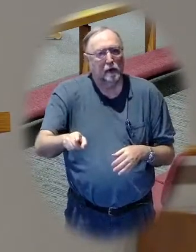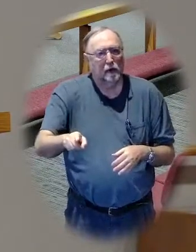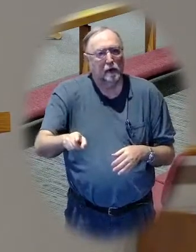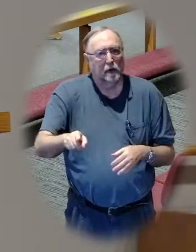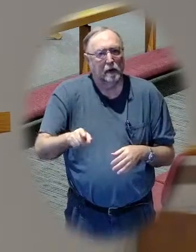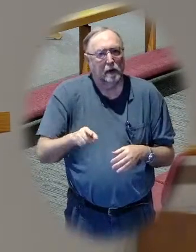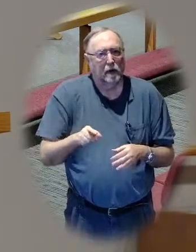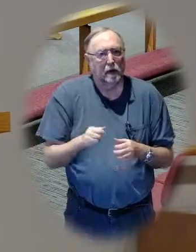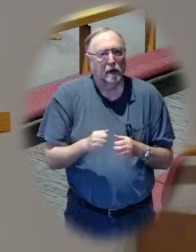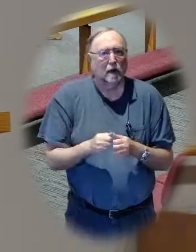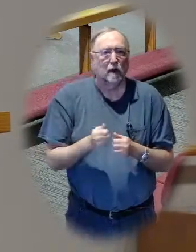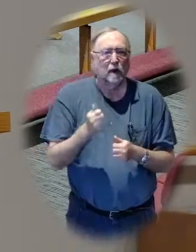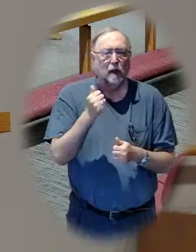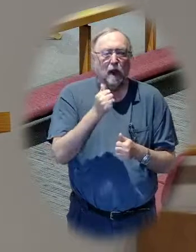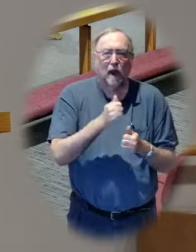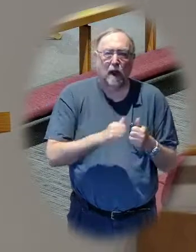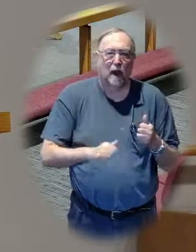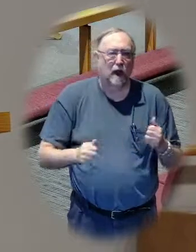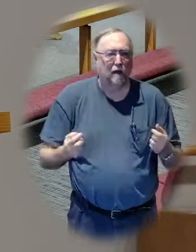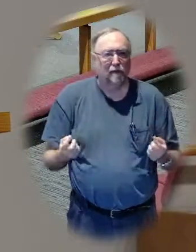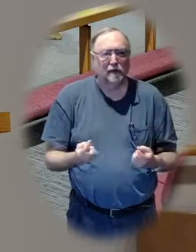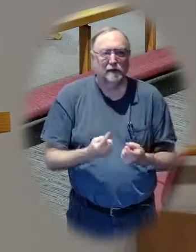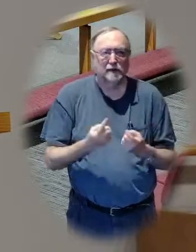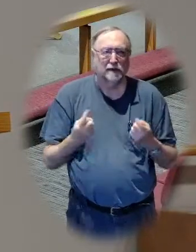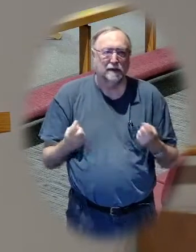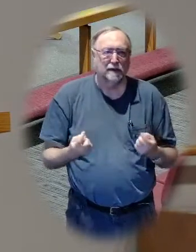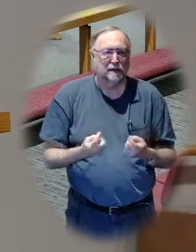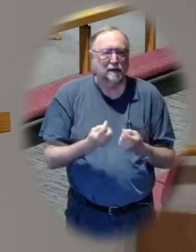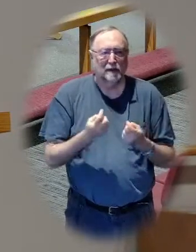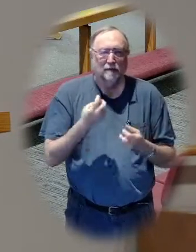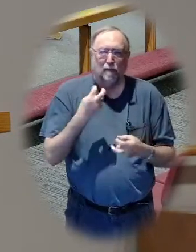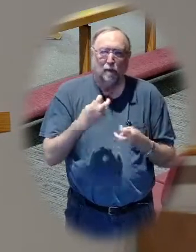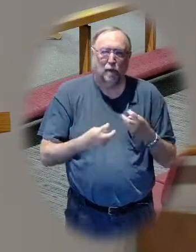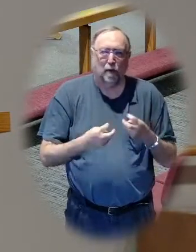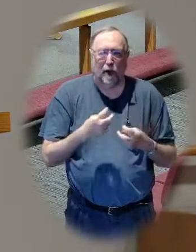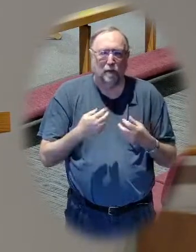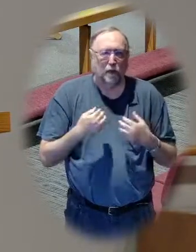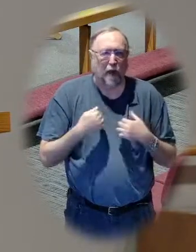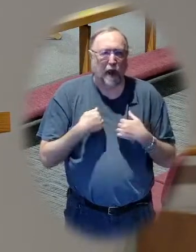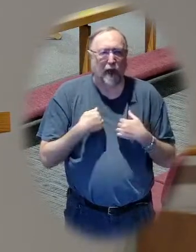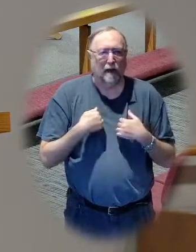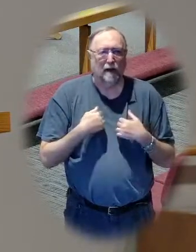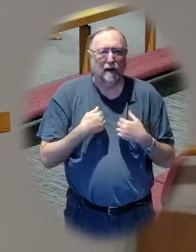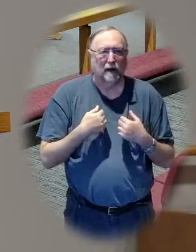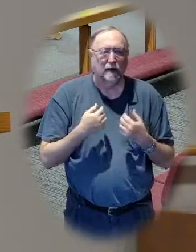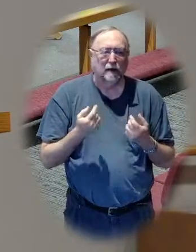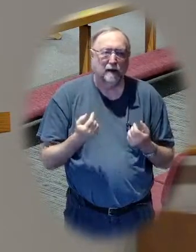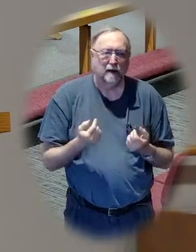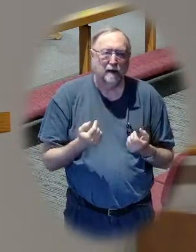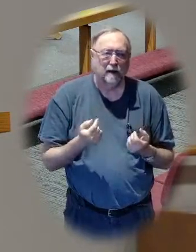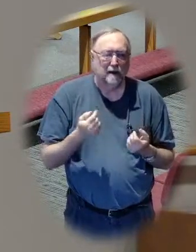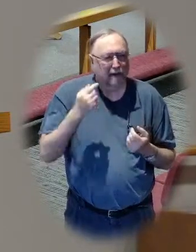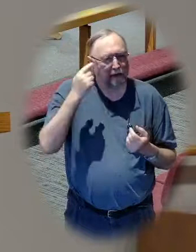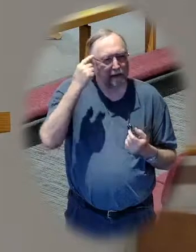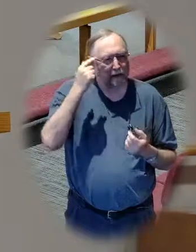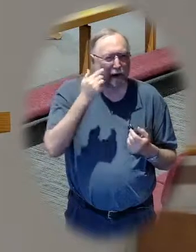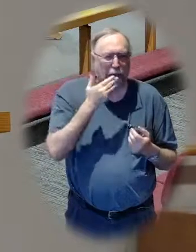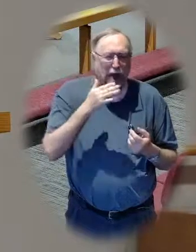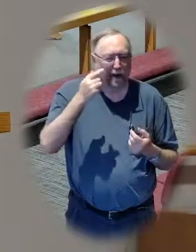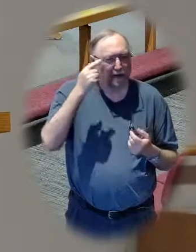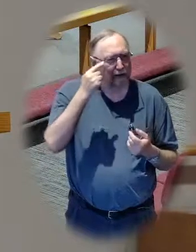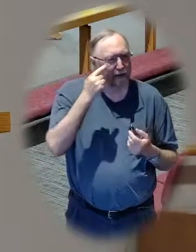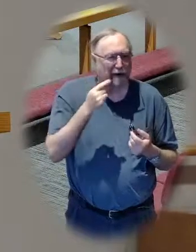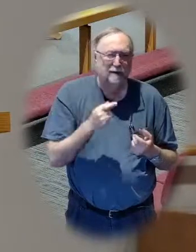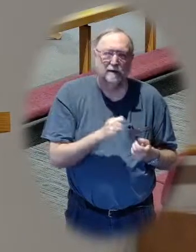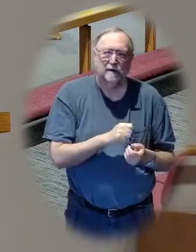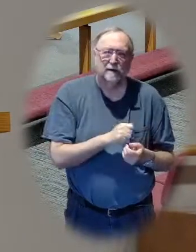every stain, wrinkle, blemish, every character flaw, everything that you have said, thought, and done that was adverse